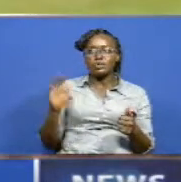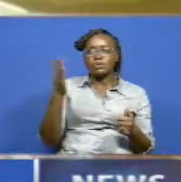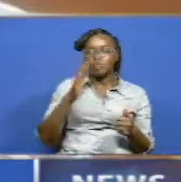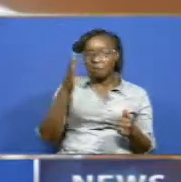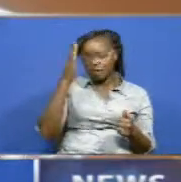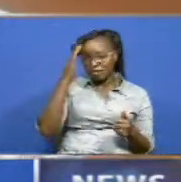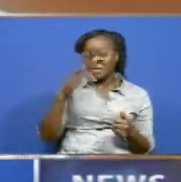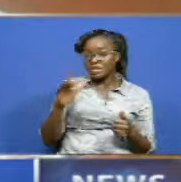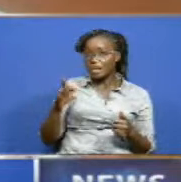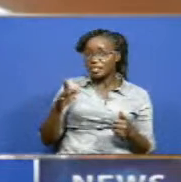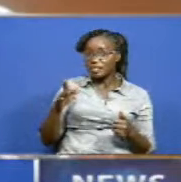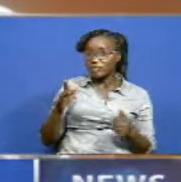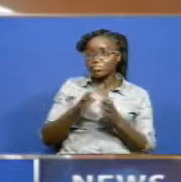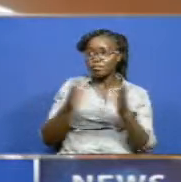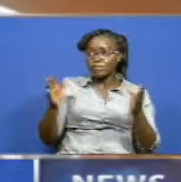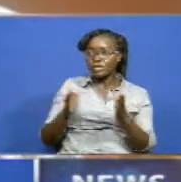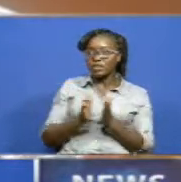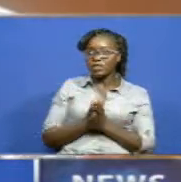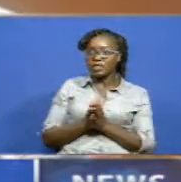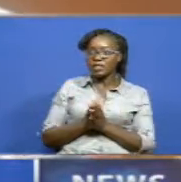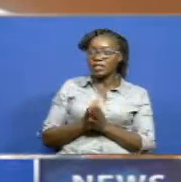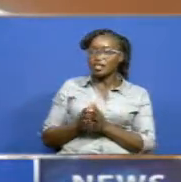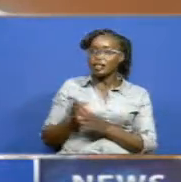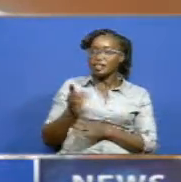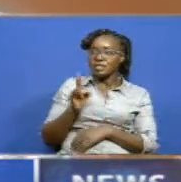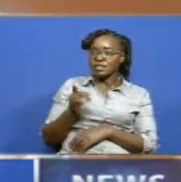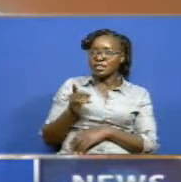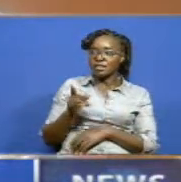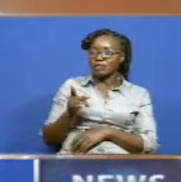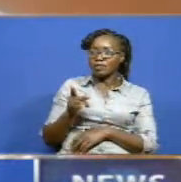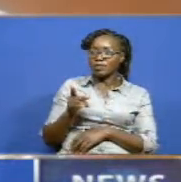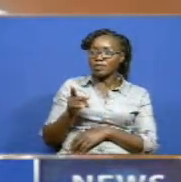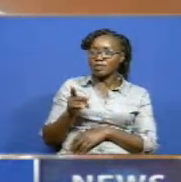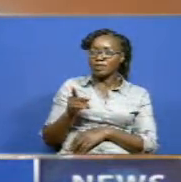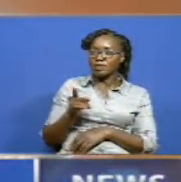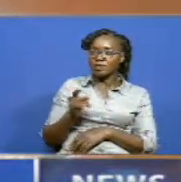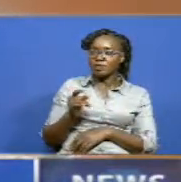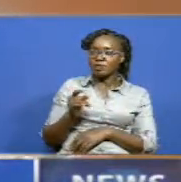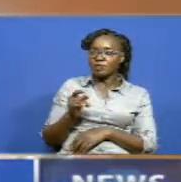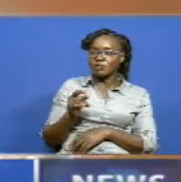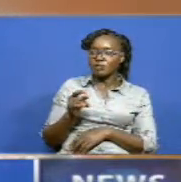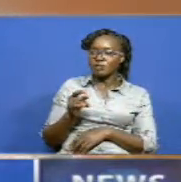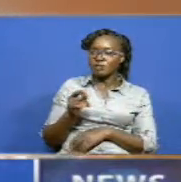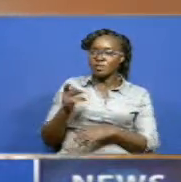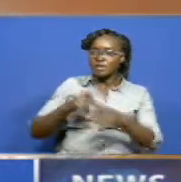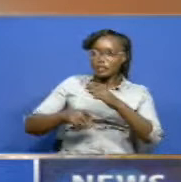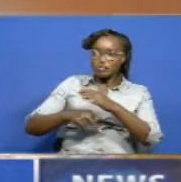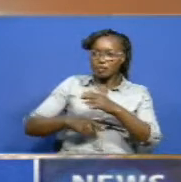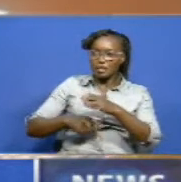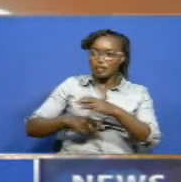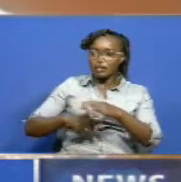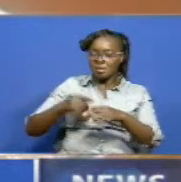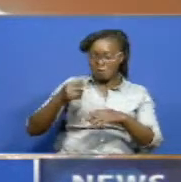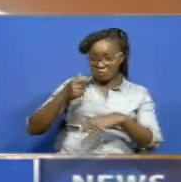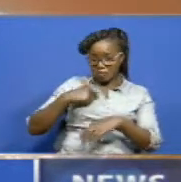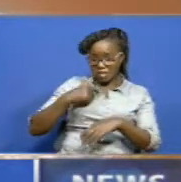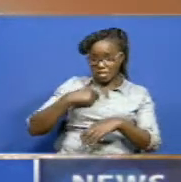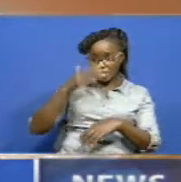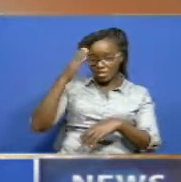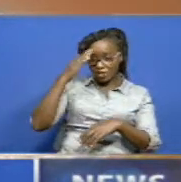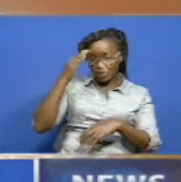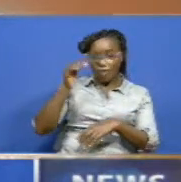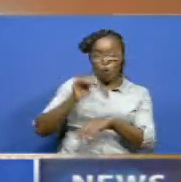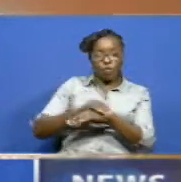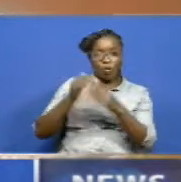big. Mother alikuwa anasomea hapa Muthairia primary, na ule anamjua ni mtu mzuri,